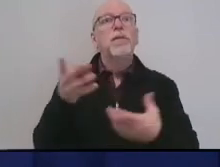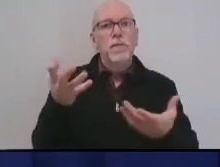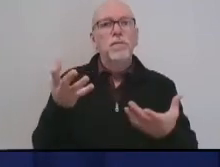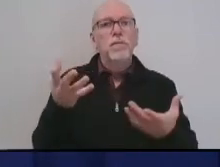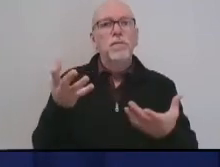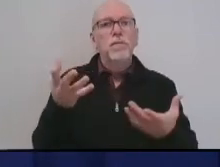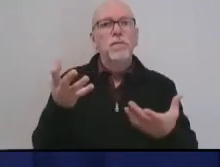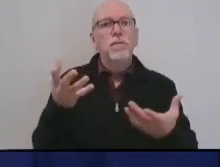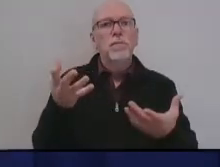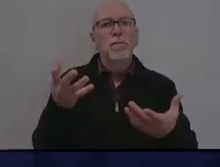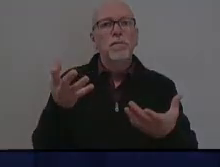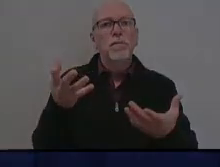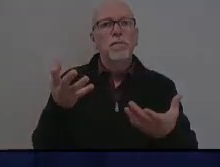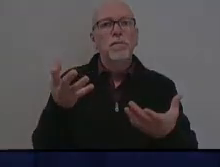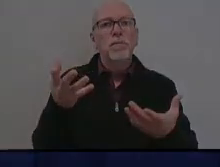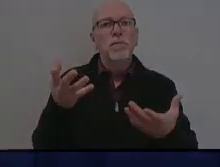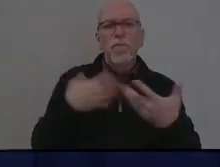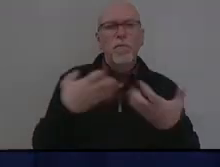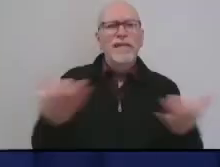critical infrastructure